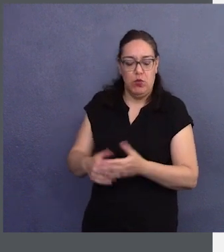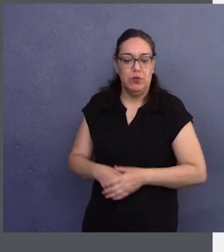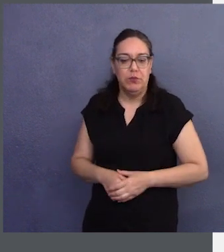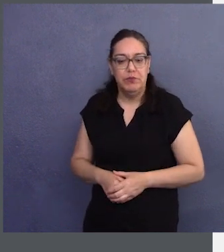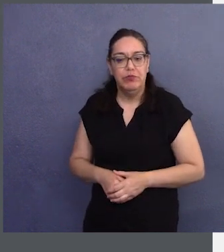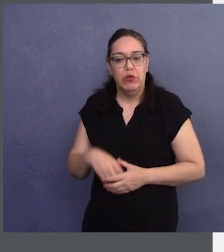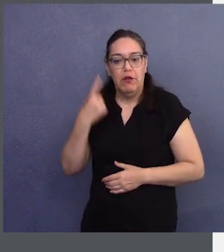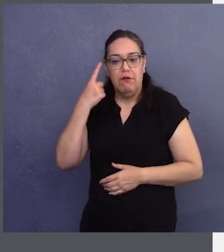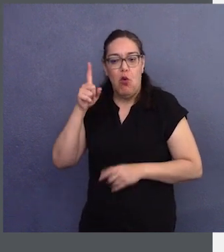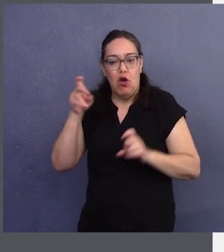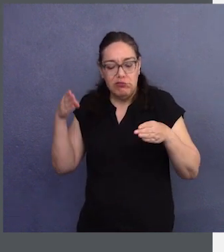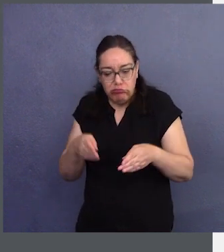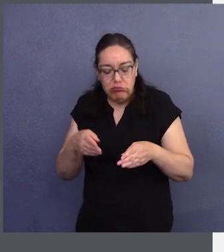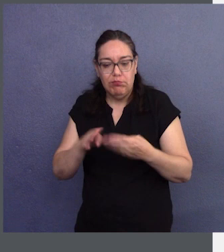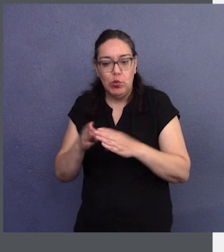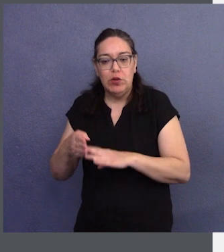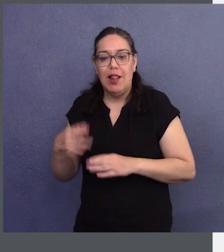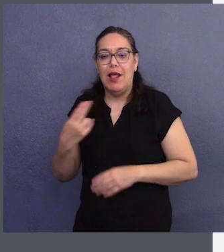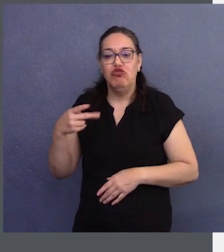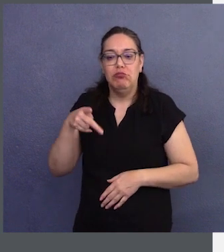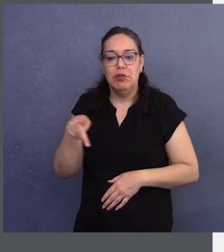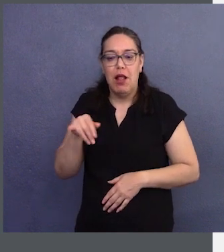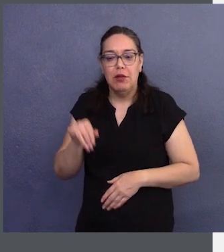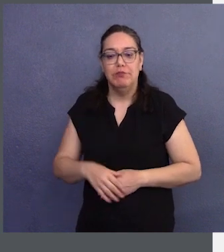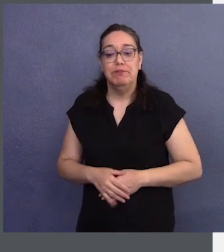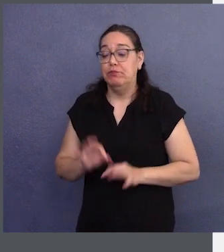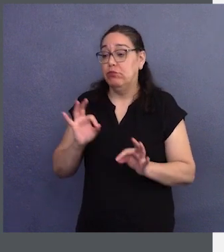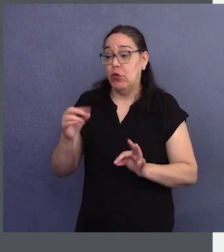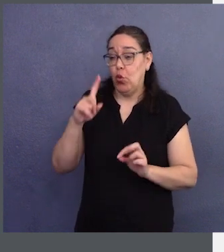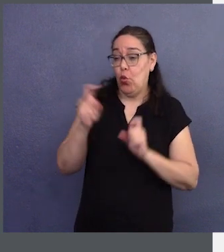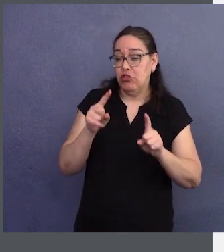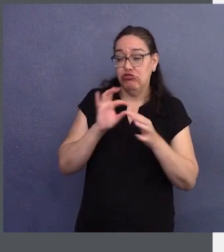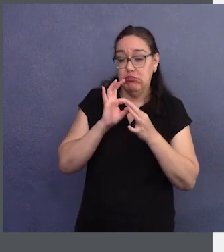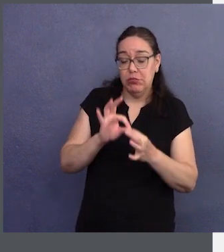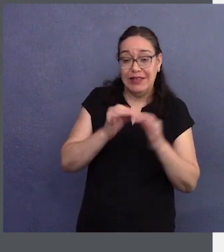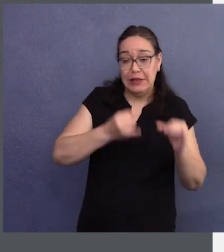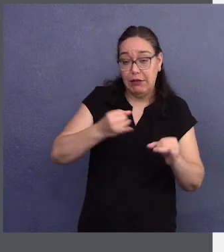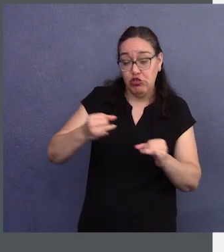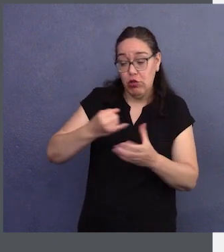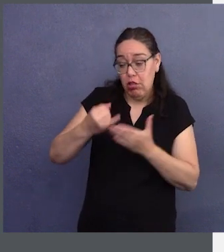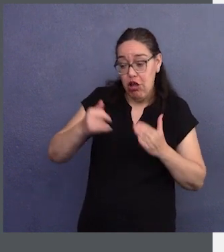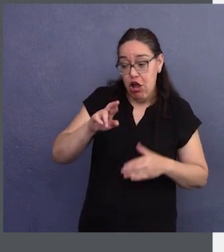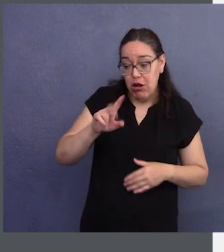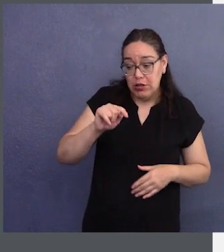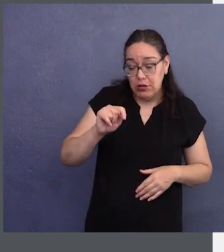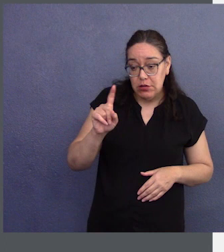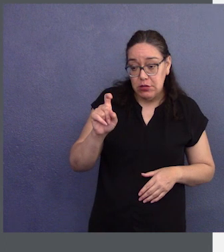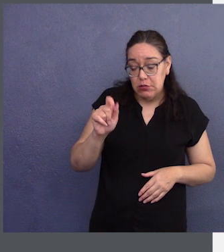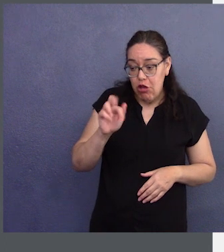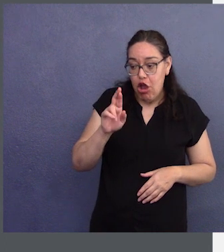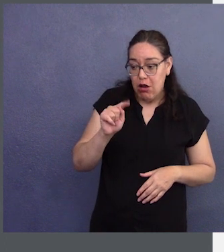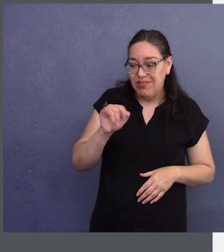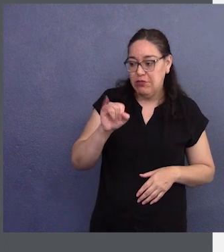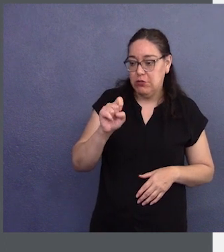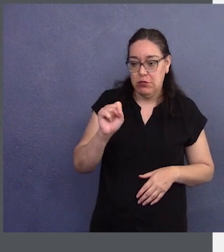far as target communities. Any questions about the individual artists? I think we had some